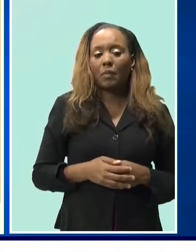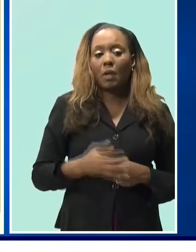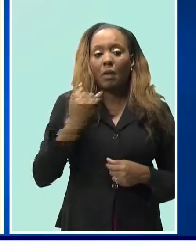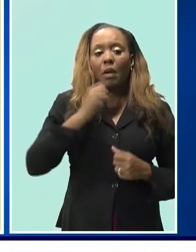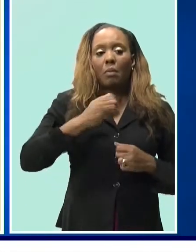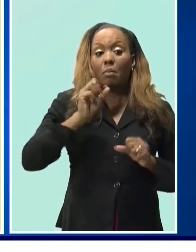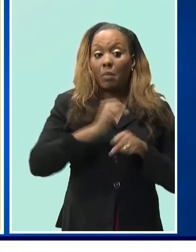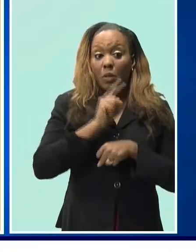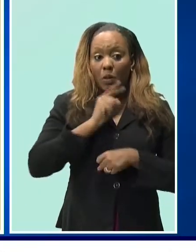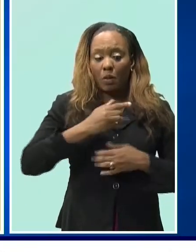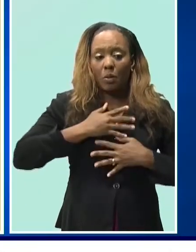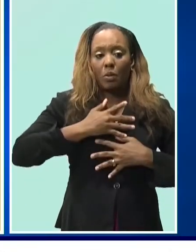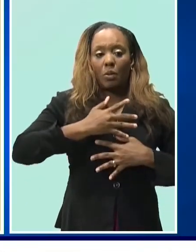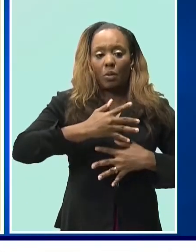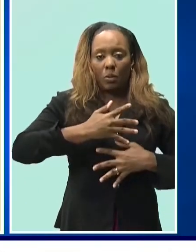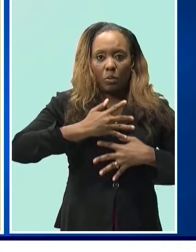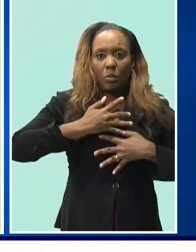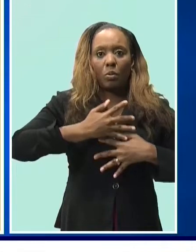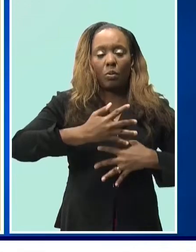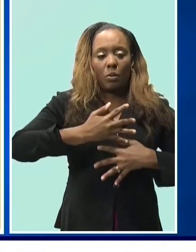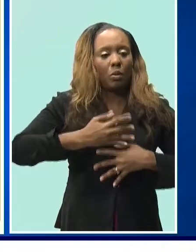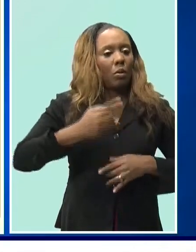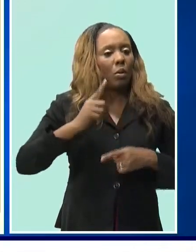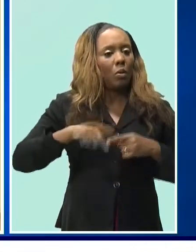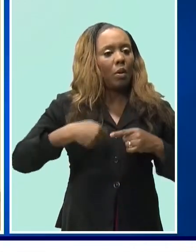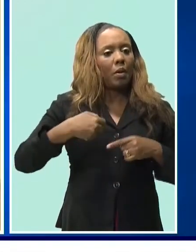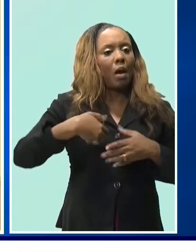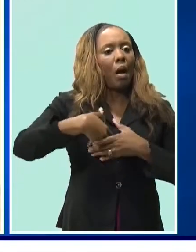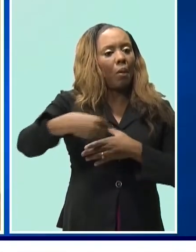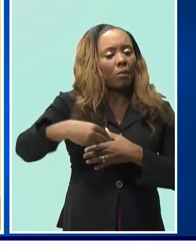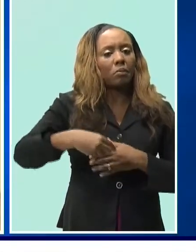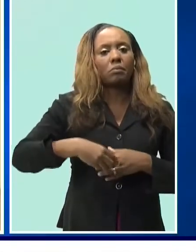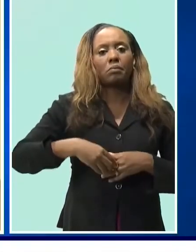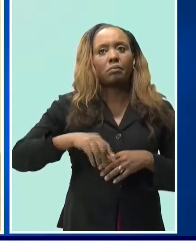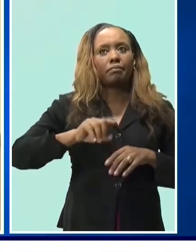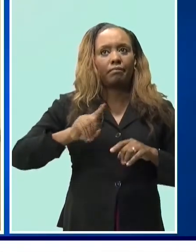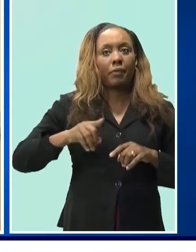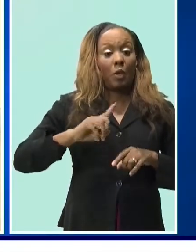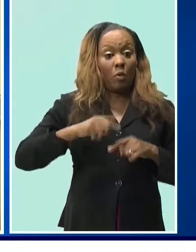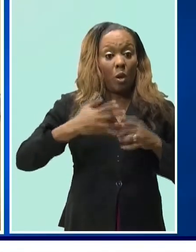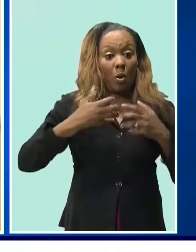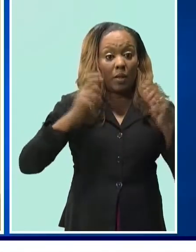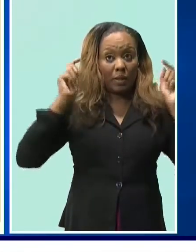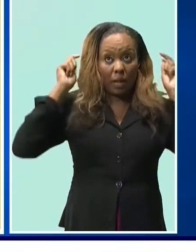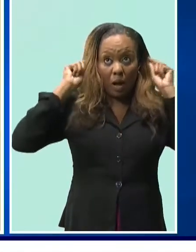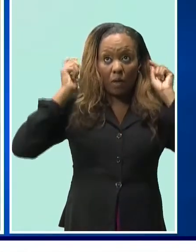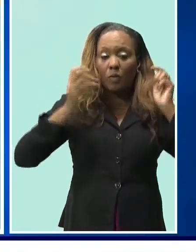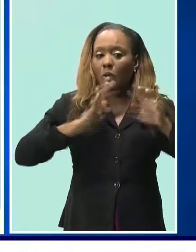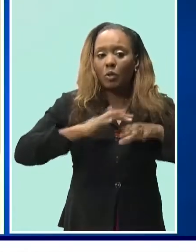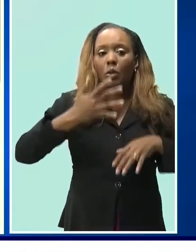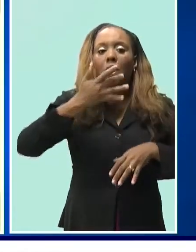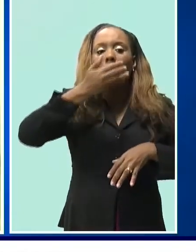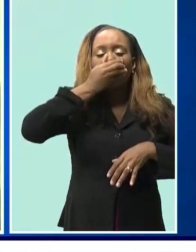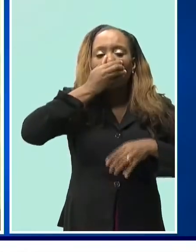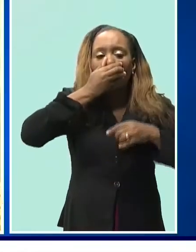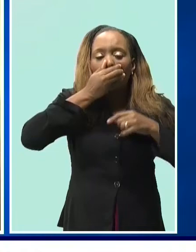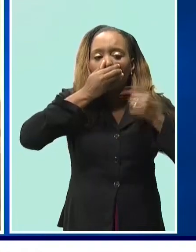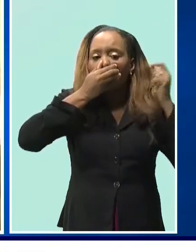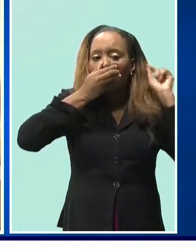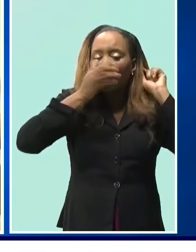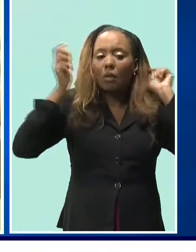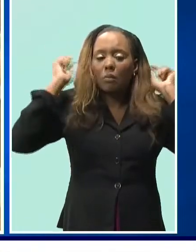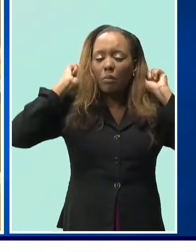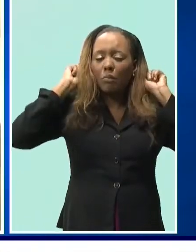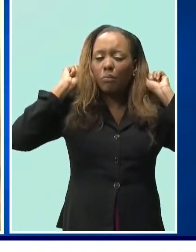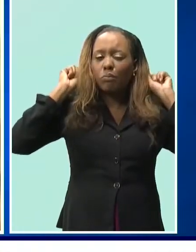mask and wear it whenever going out in public. Now, when removing, avoid touching the front of the mask, which is contaminated. Only touch